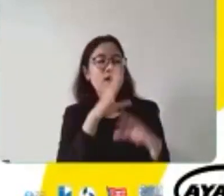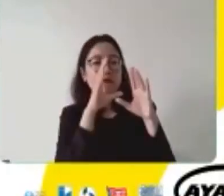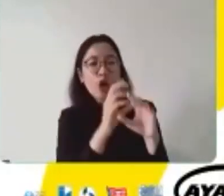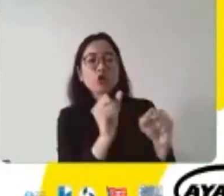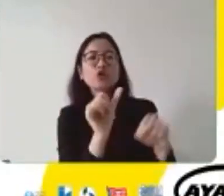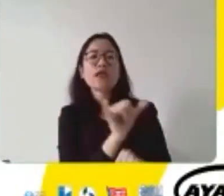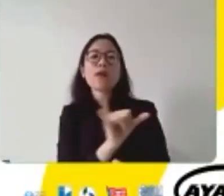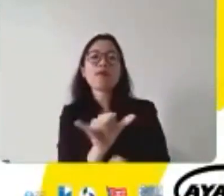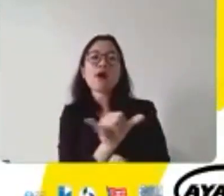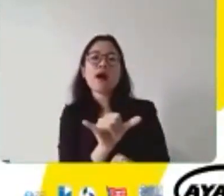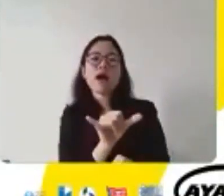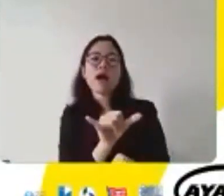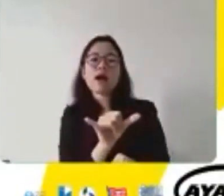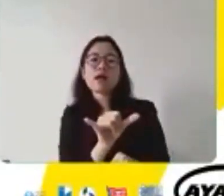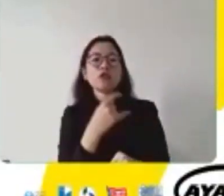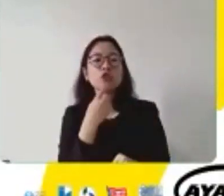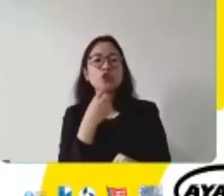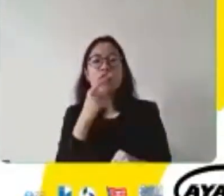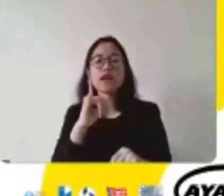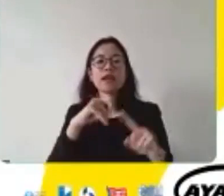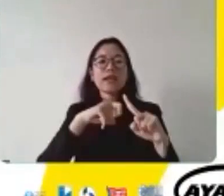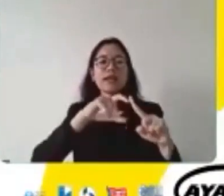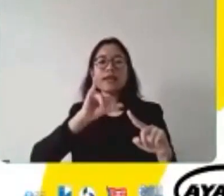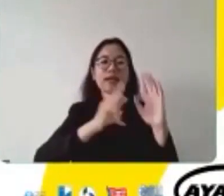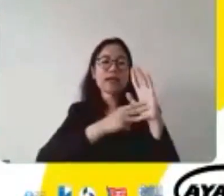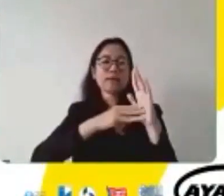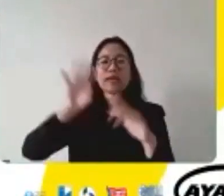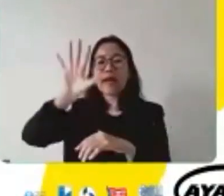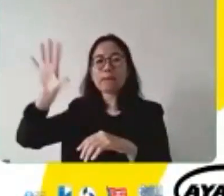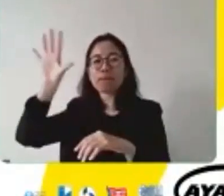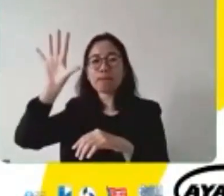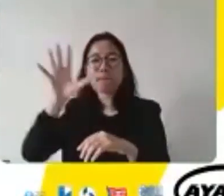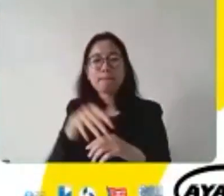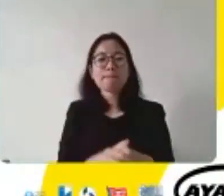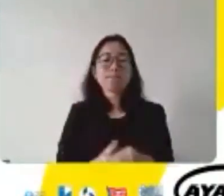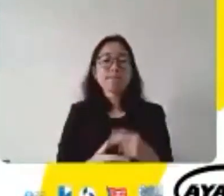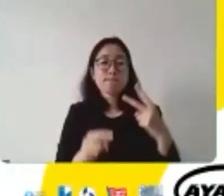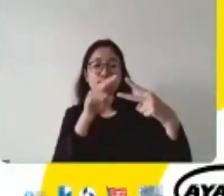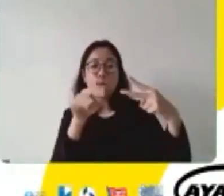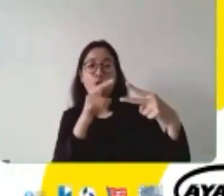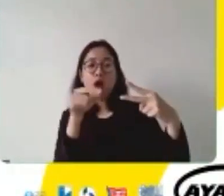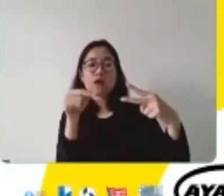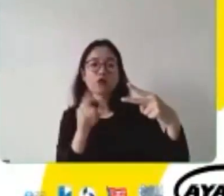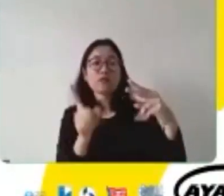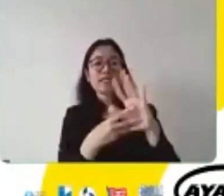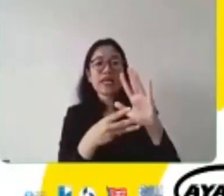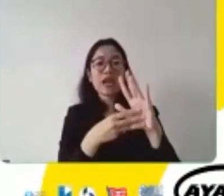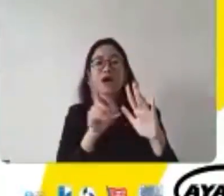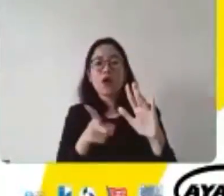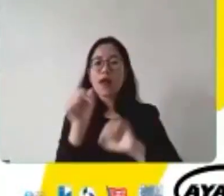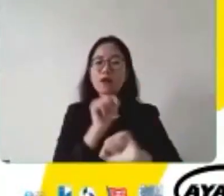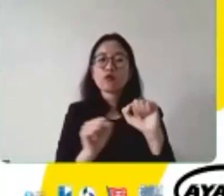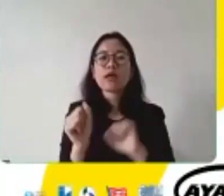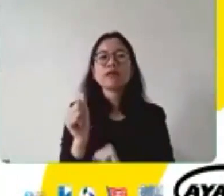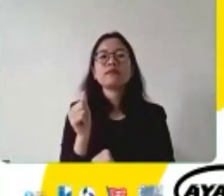actions that will really also improve public health as well as health systems in the short term, so that we can focus